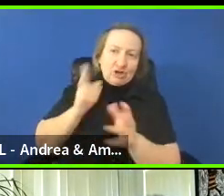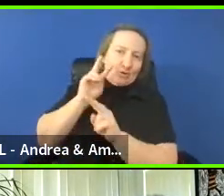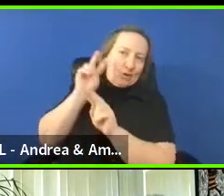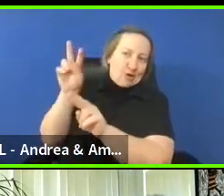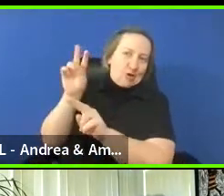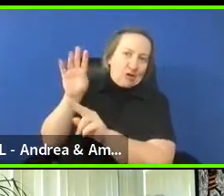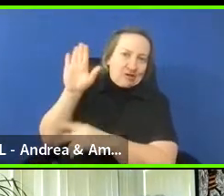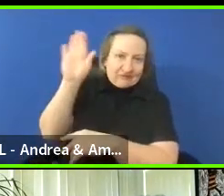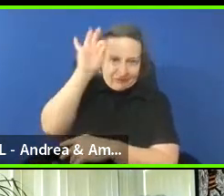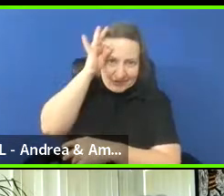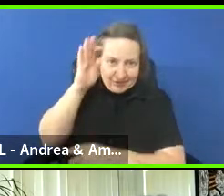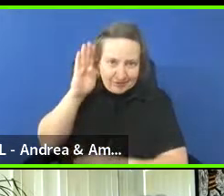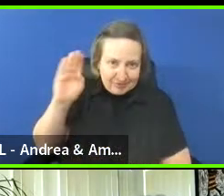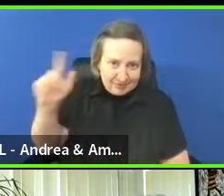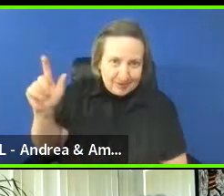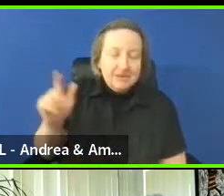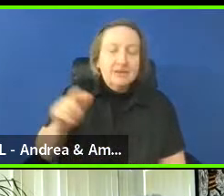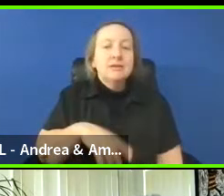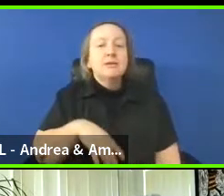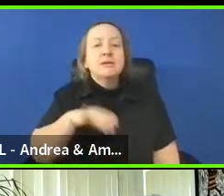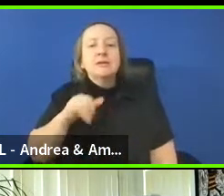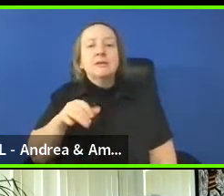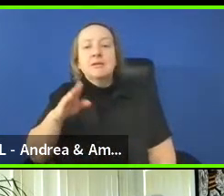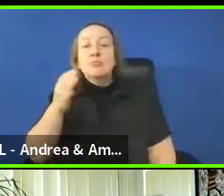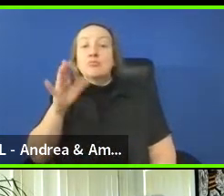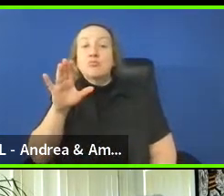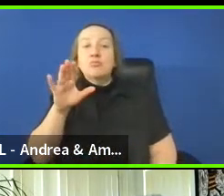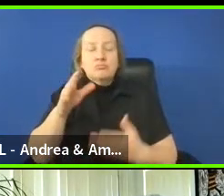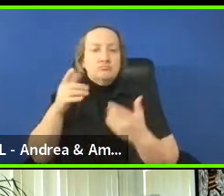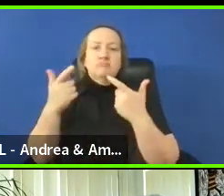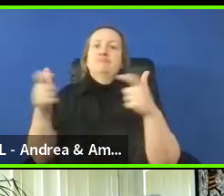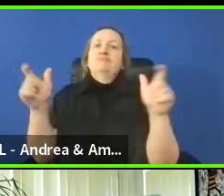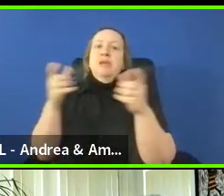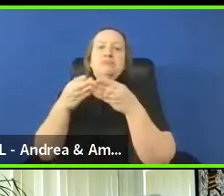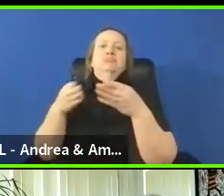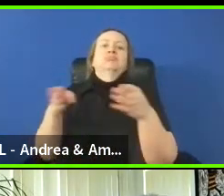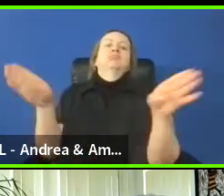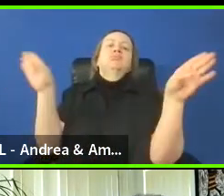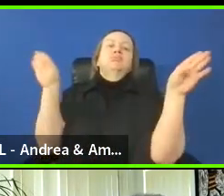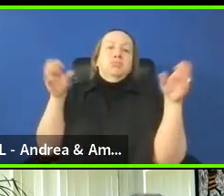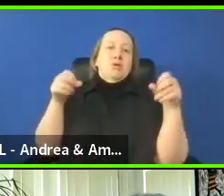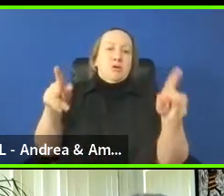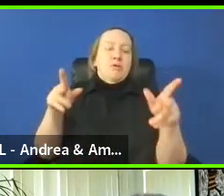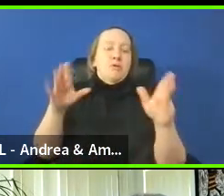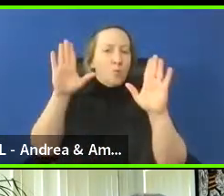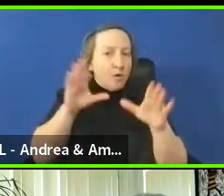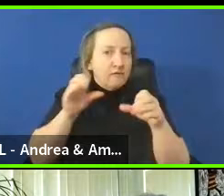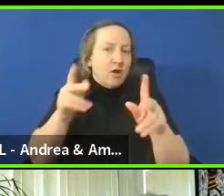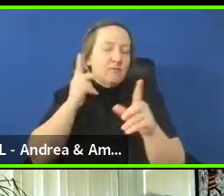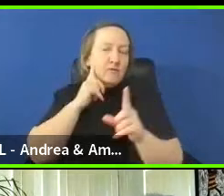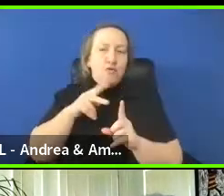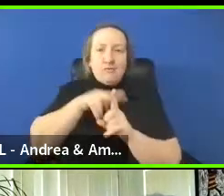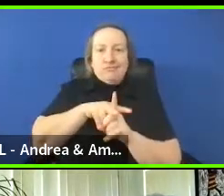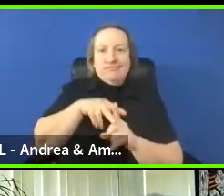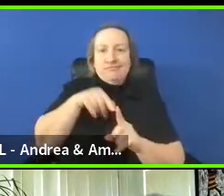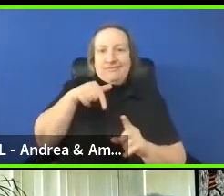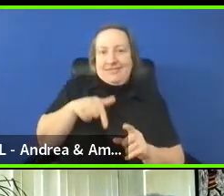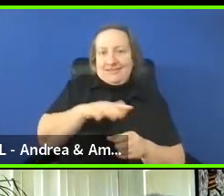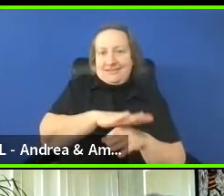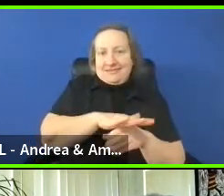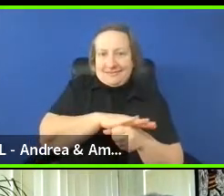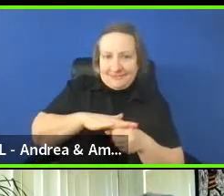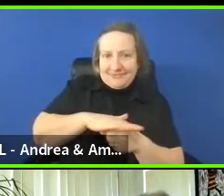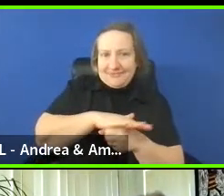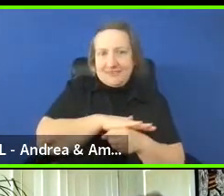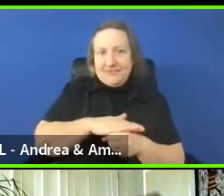it. It's broad in scope, but also I think just really a true opportunity for this region. So the question for all of us